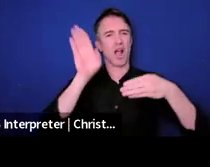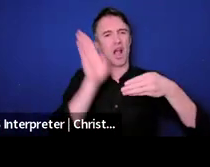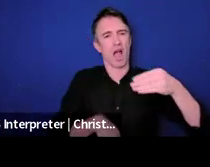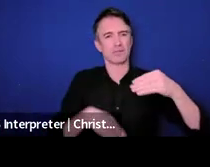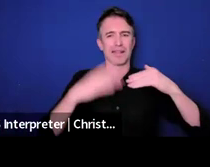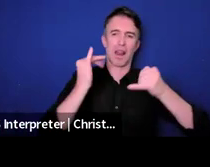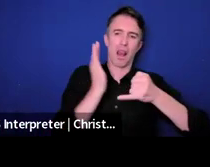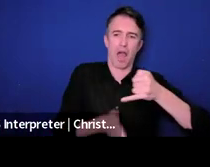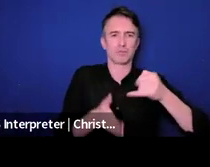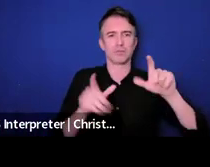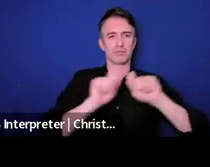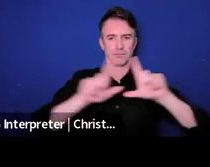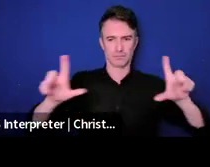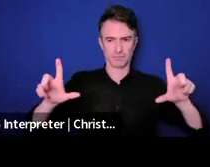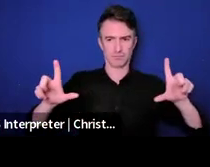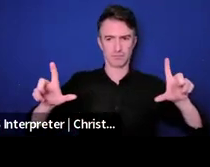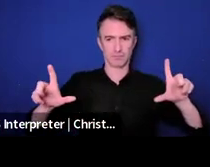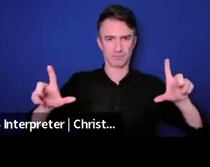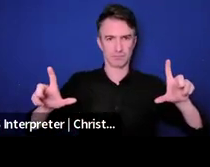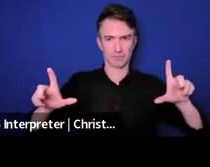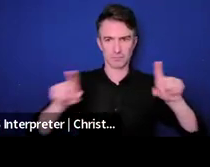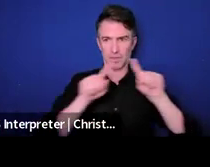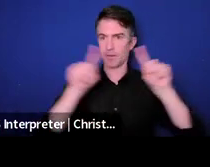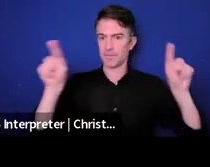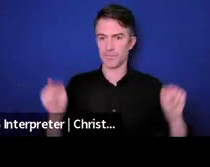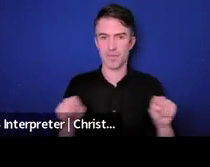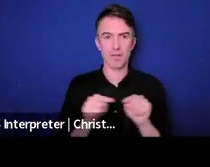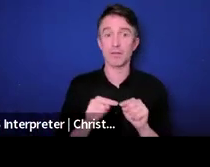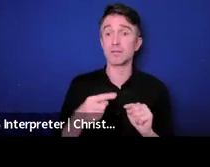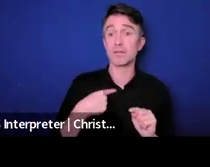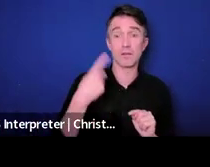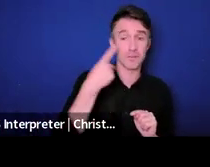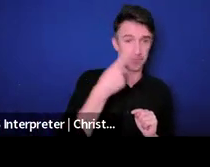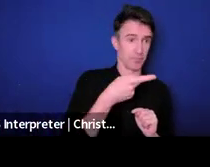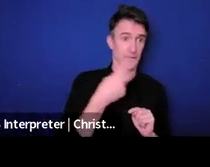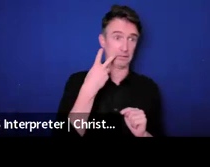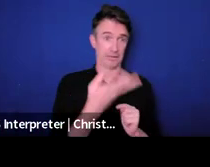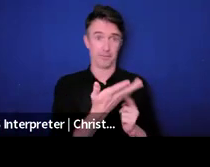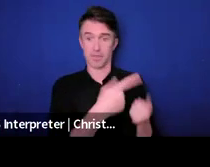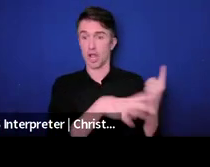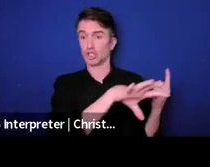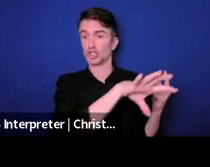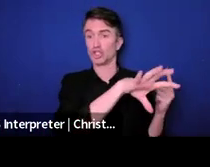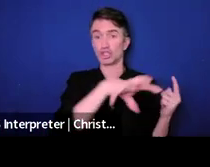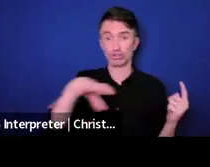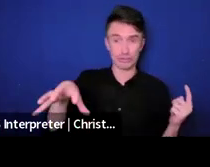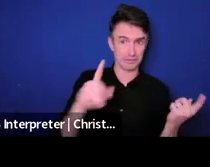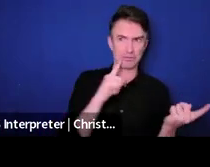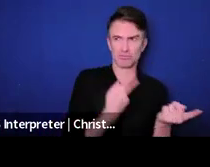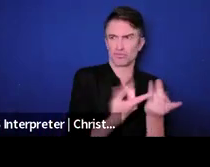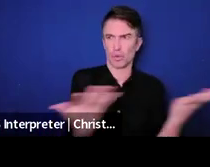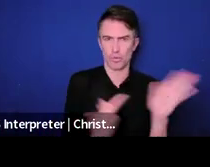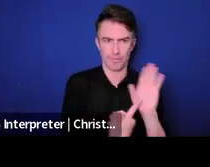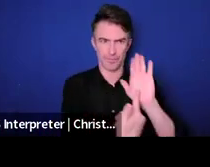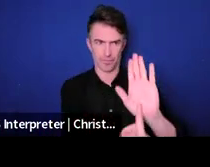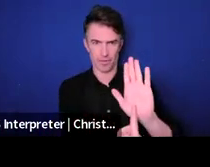from countries in which you will be able to see some of the work that has been done, right? So what I did here is incorporate